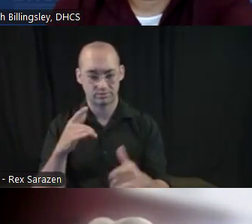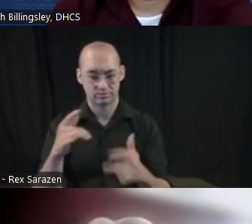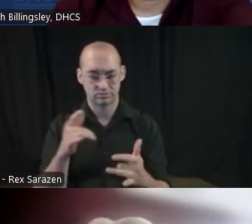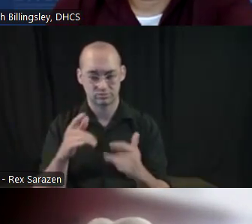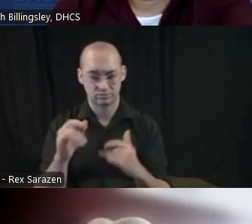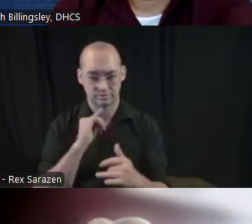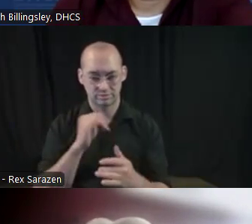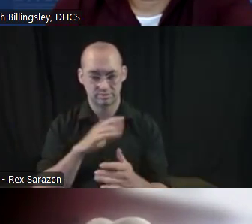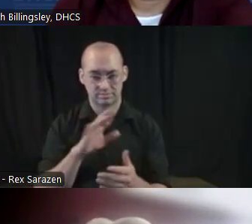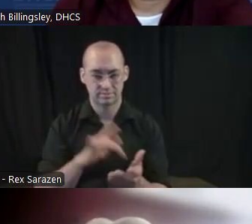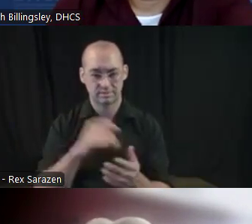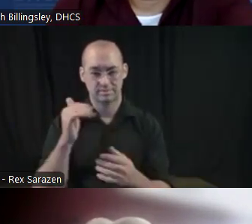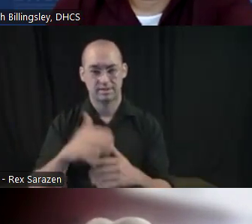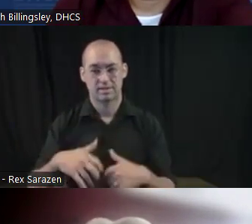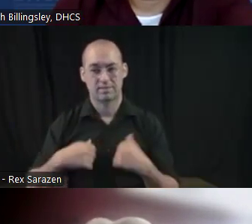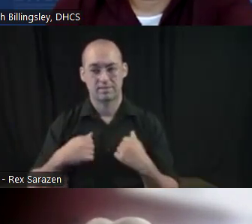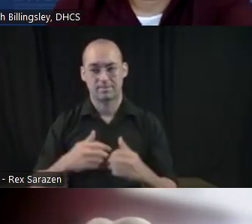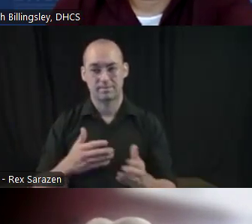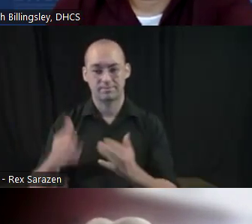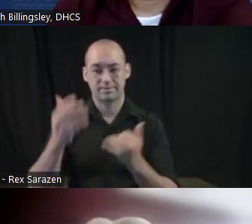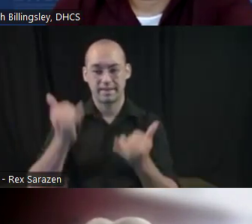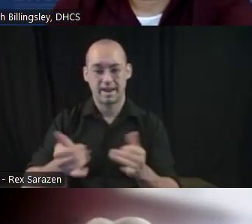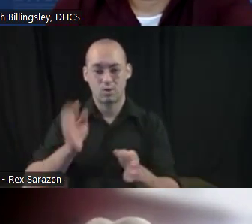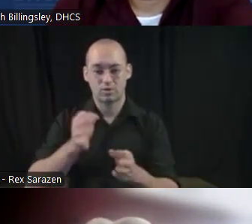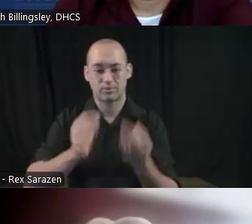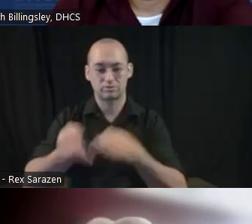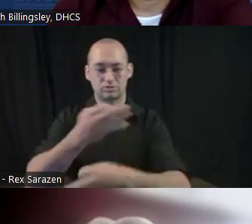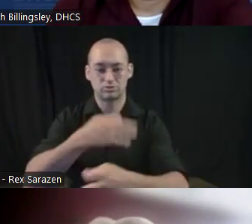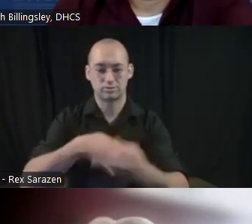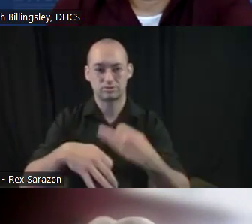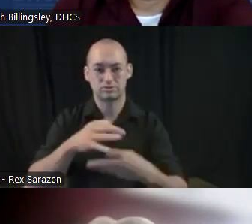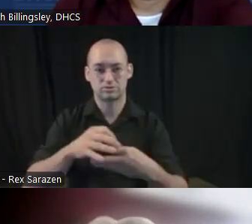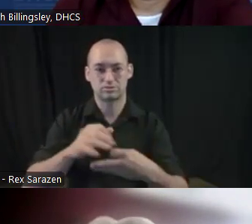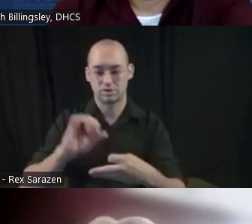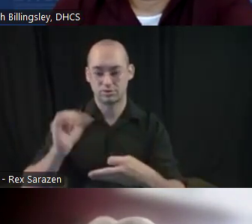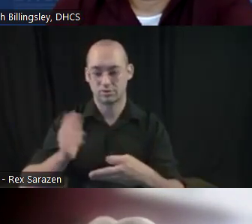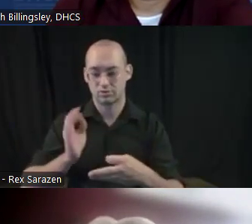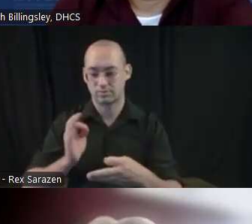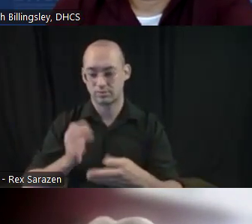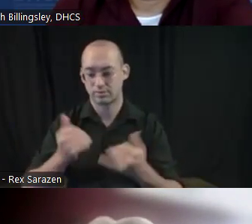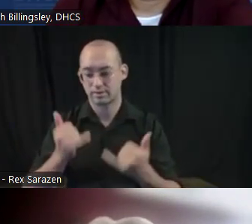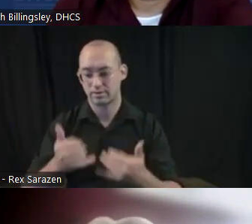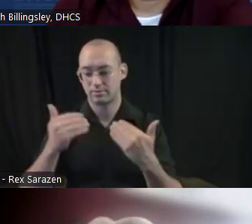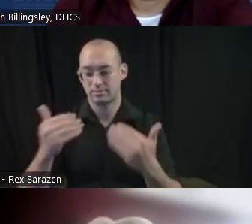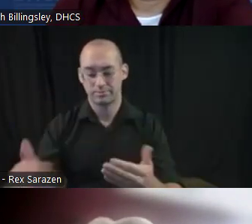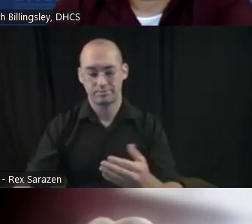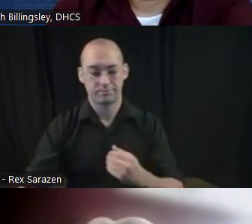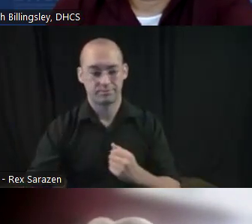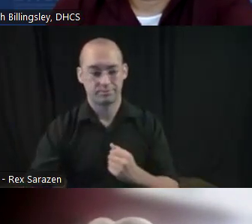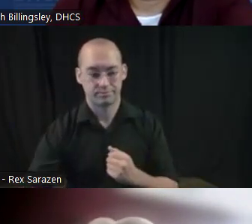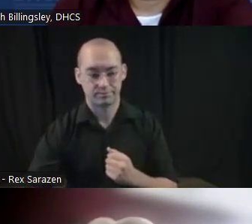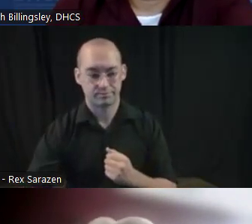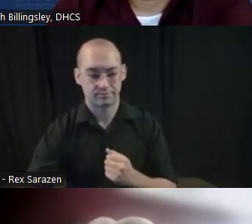a middleman, the health plans in this versus directly contracting with the state. What's going to happen? Are we going